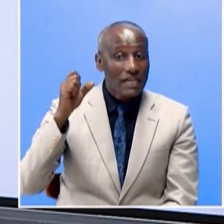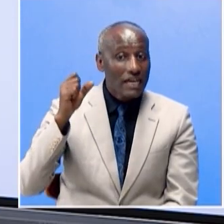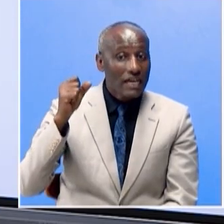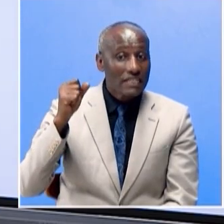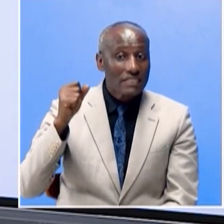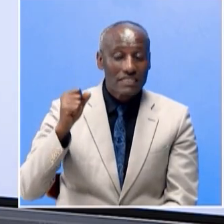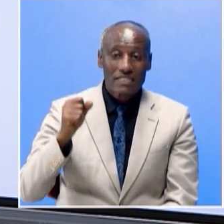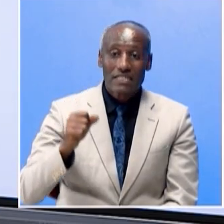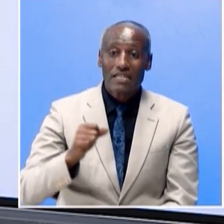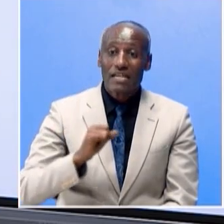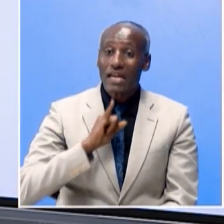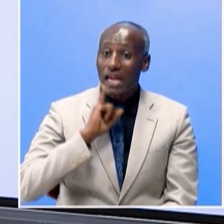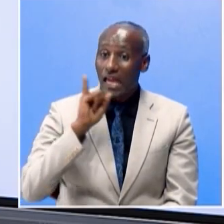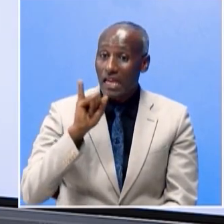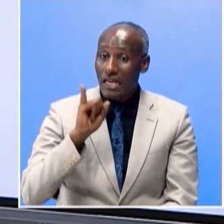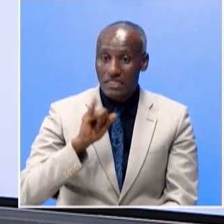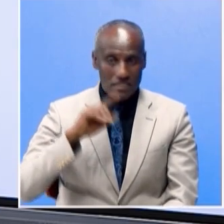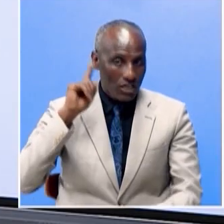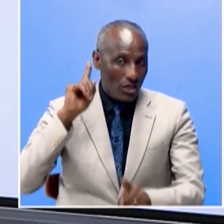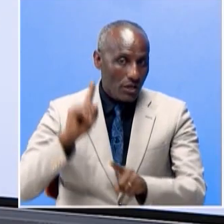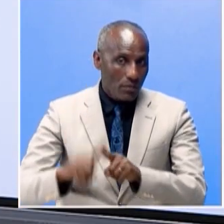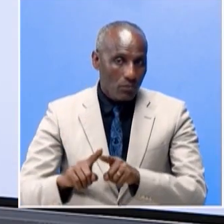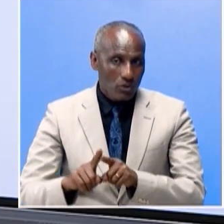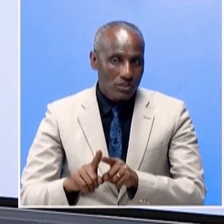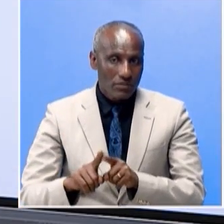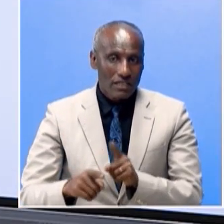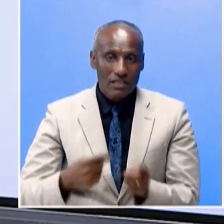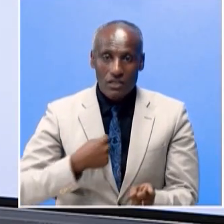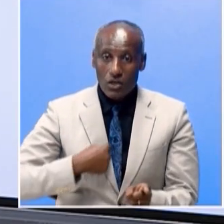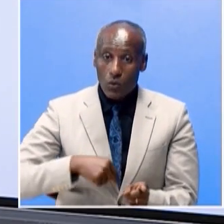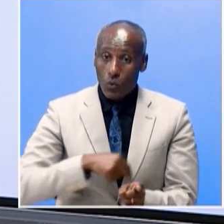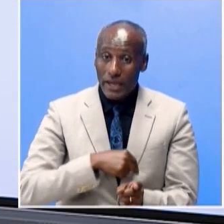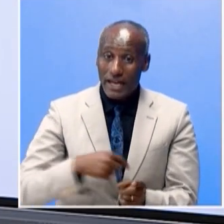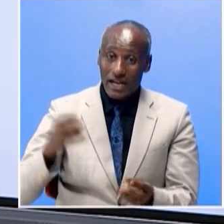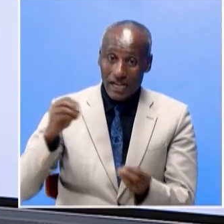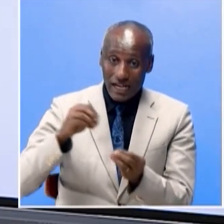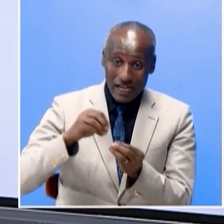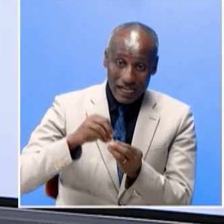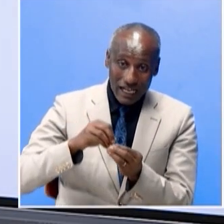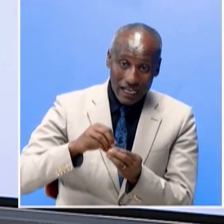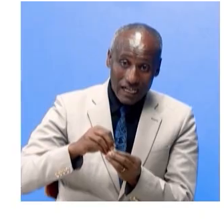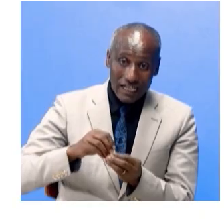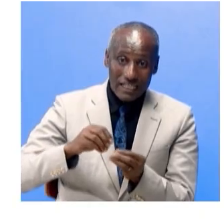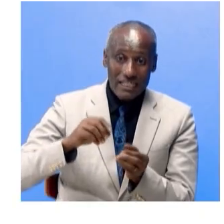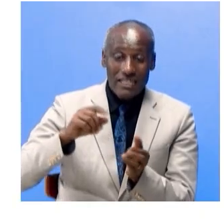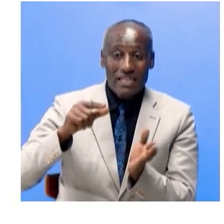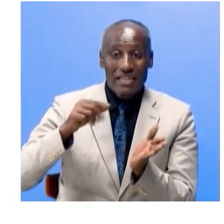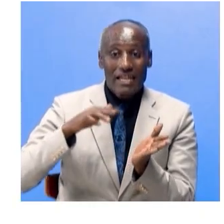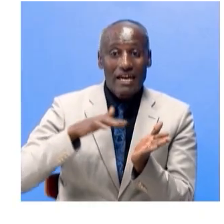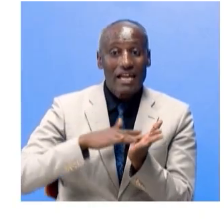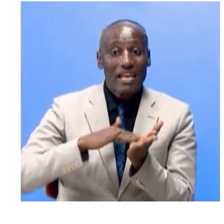is impossible. We add the word what? The letter S. It is